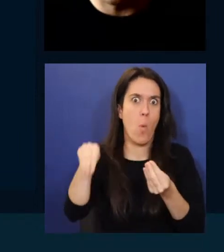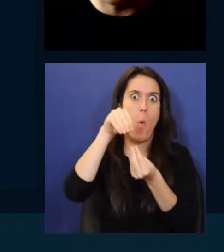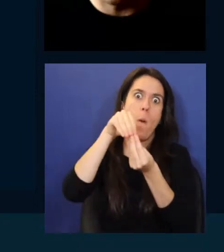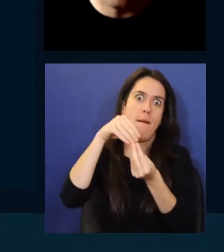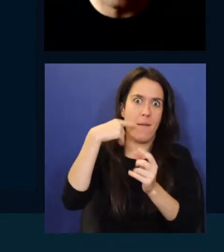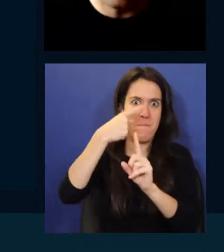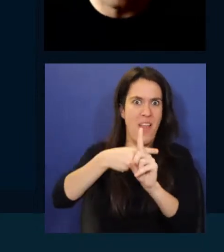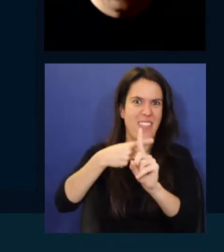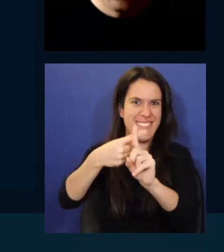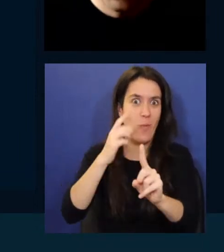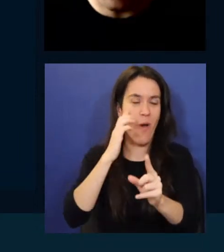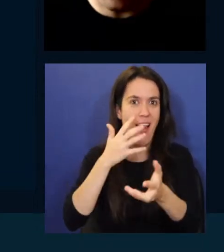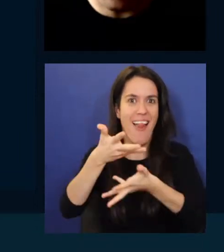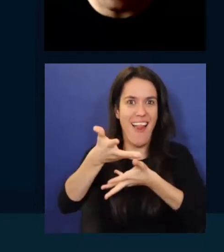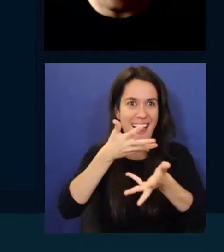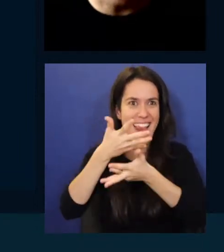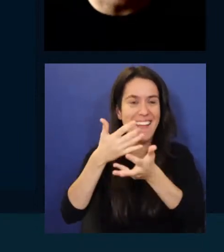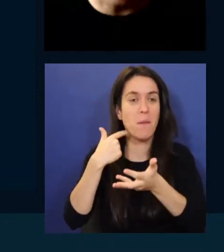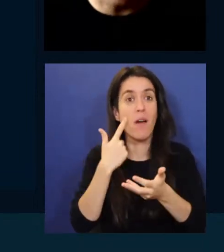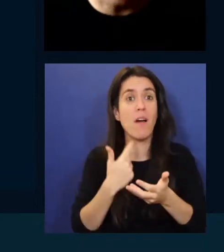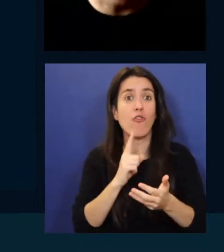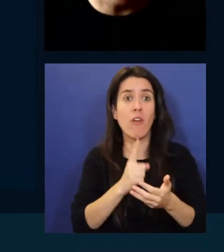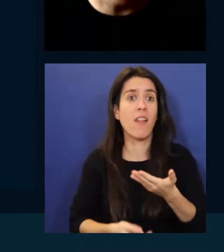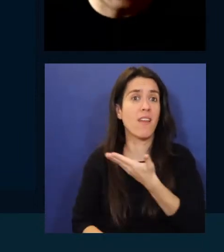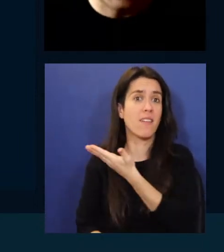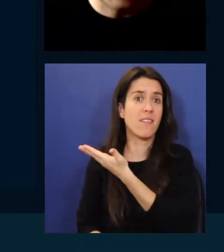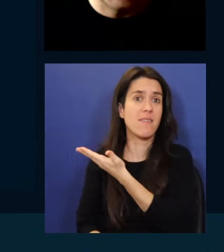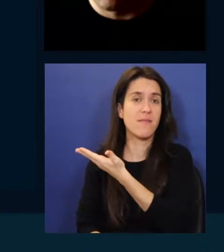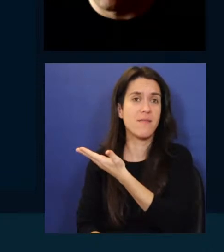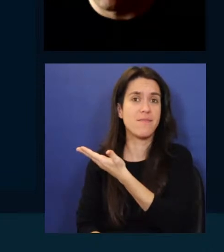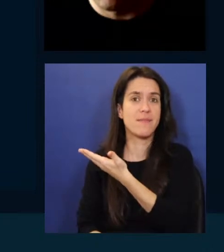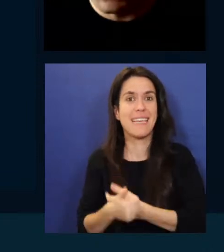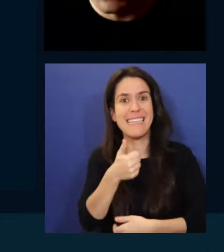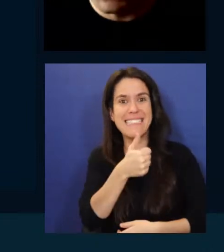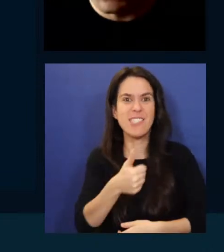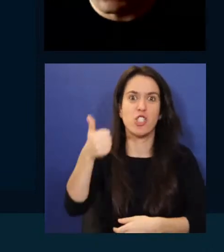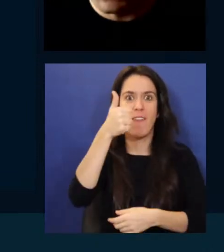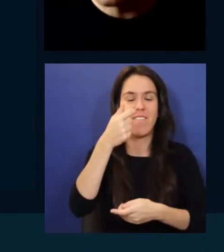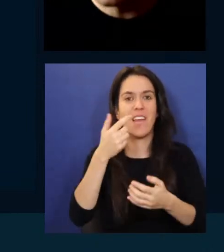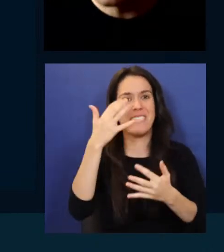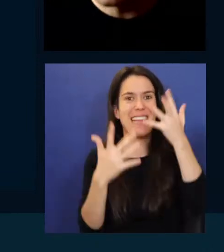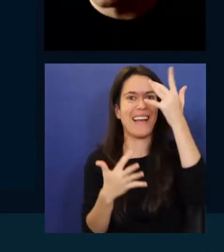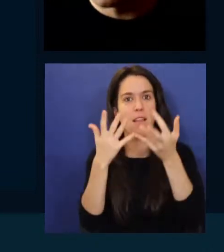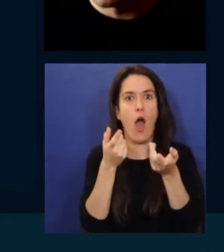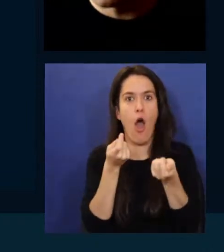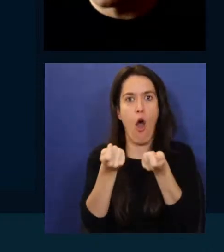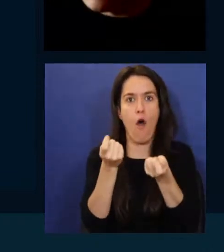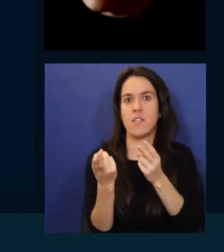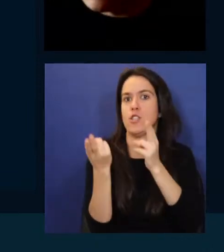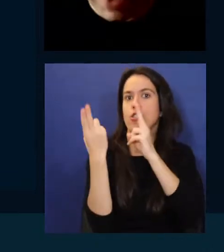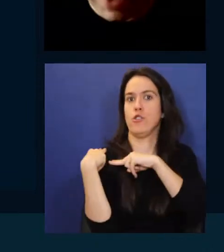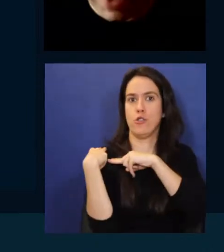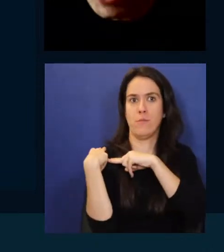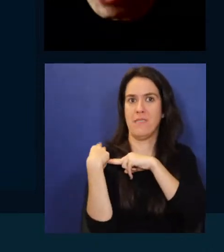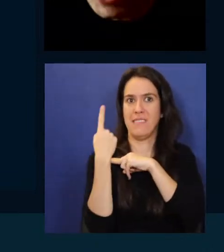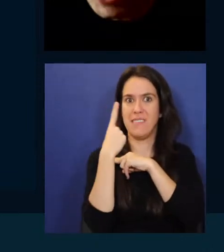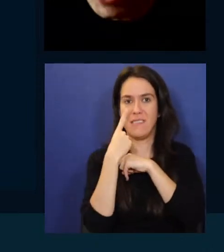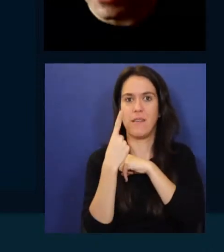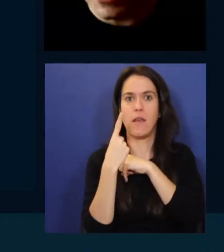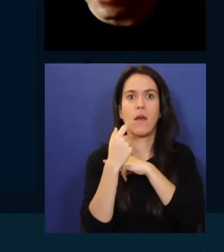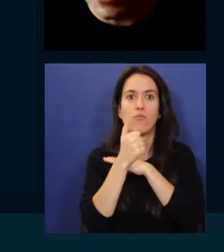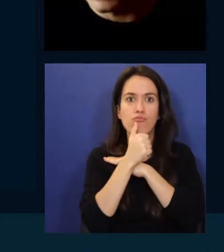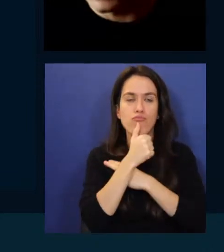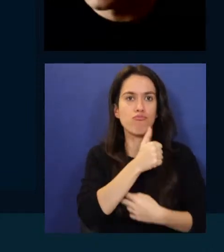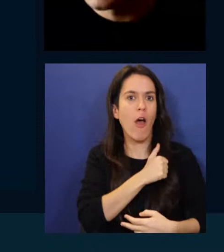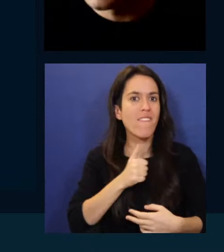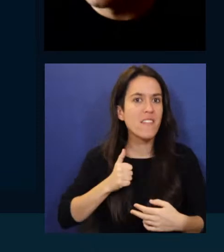is our target really is the chief data officer, because who's responsible, or the chief privacy officer, depending on the company. The titles